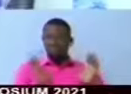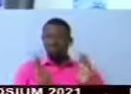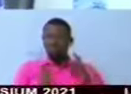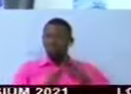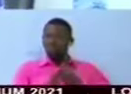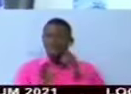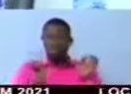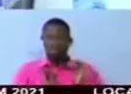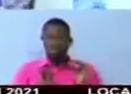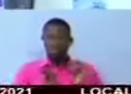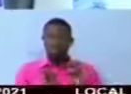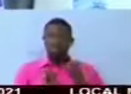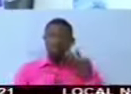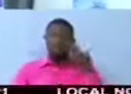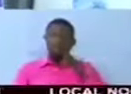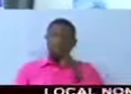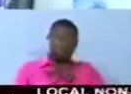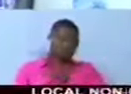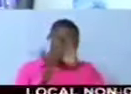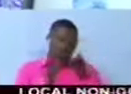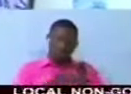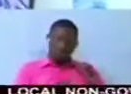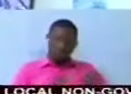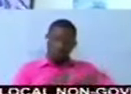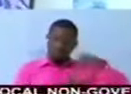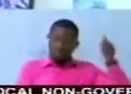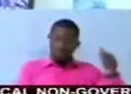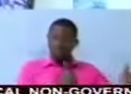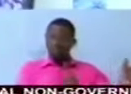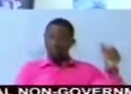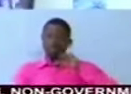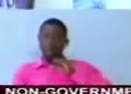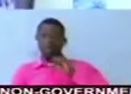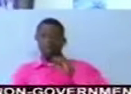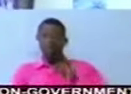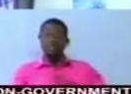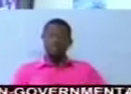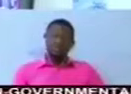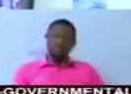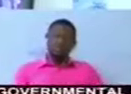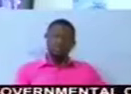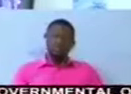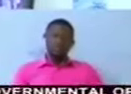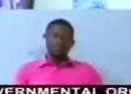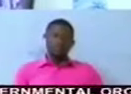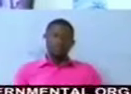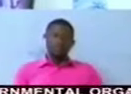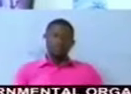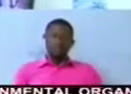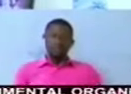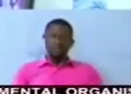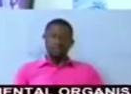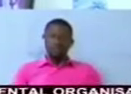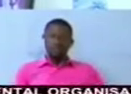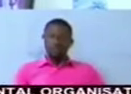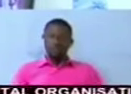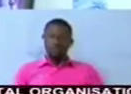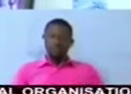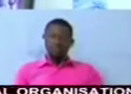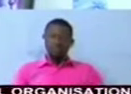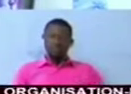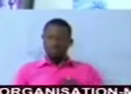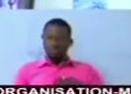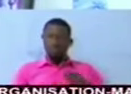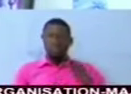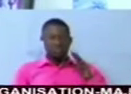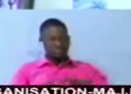wounded. Ñu démé ñew. When they went and came back. We all usually sit